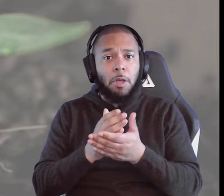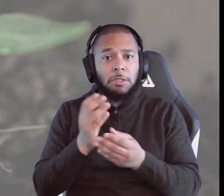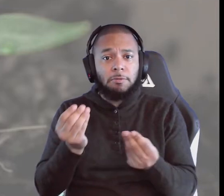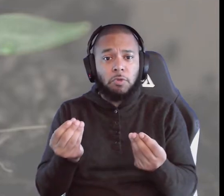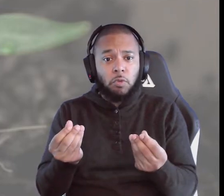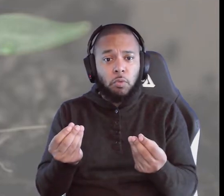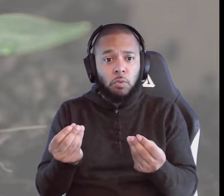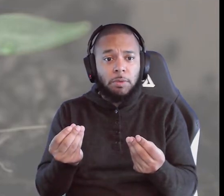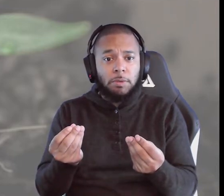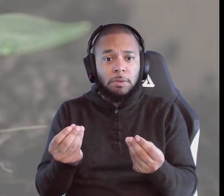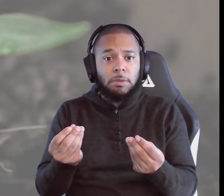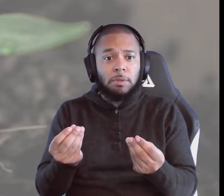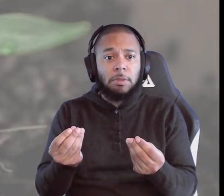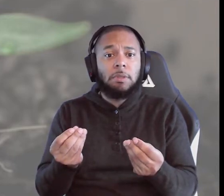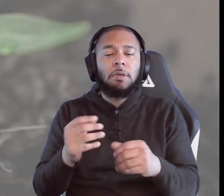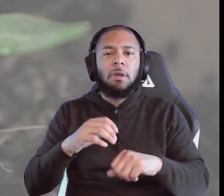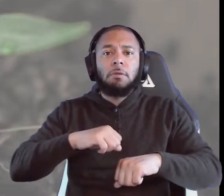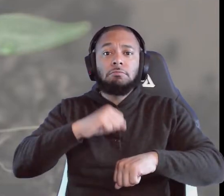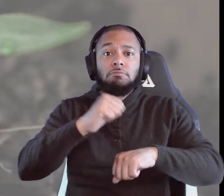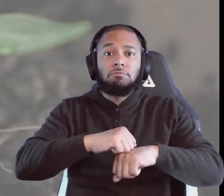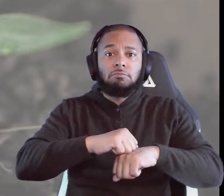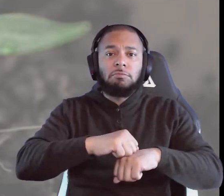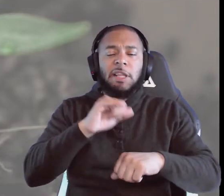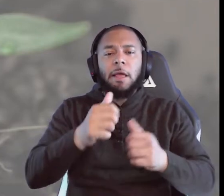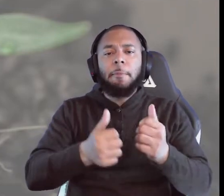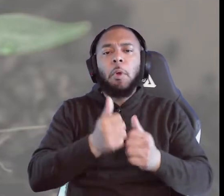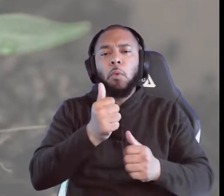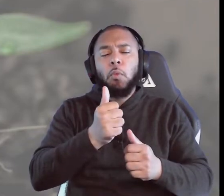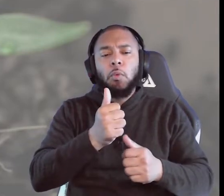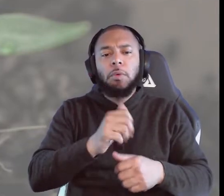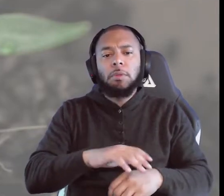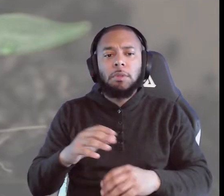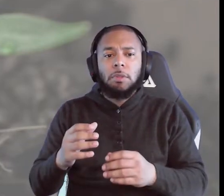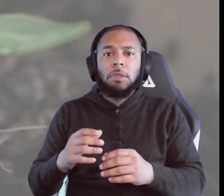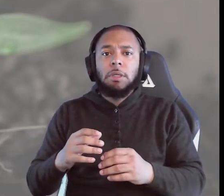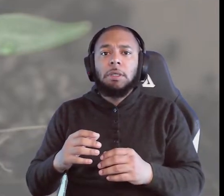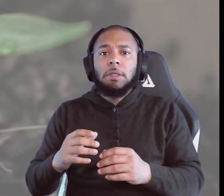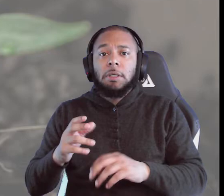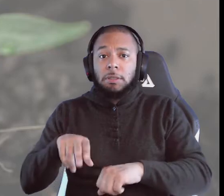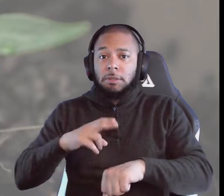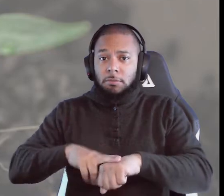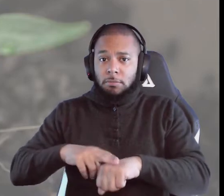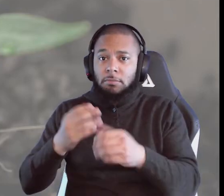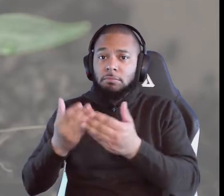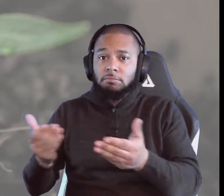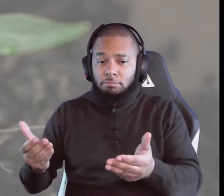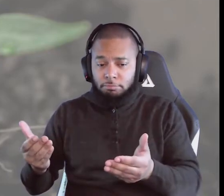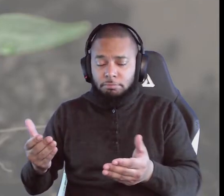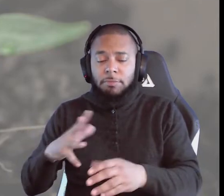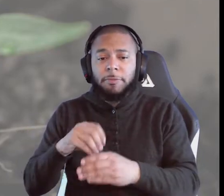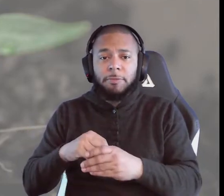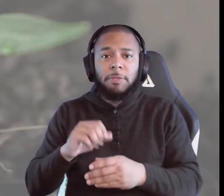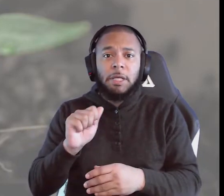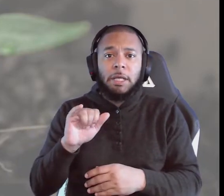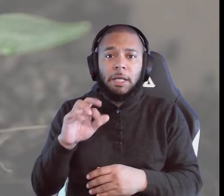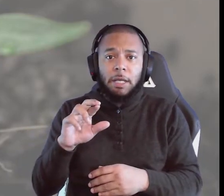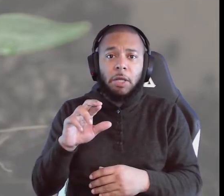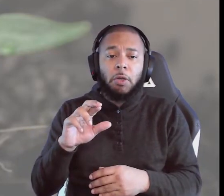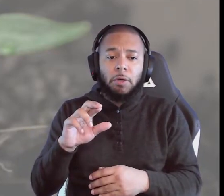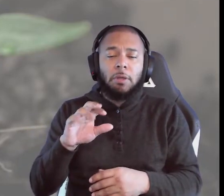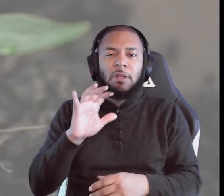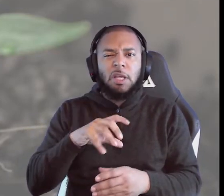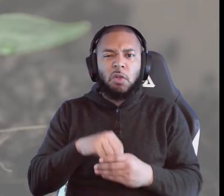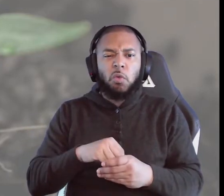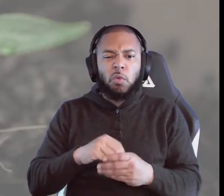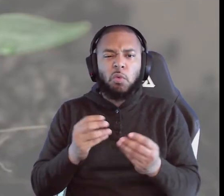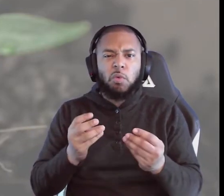mineral matter, makes up the bulk of soil. Organic matter plays a role as well. Air is also a part of soil,